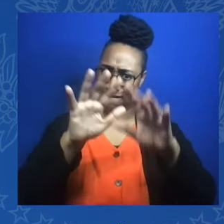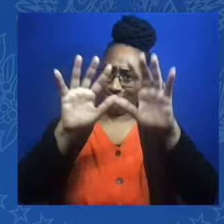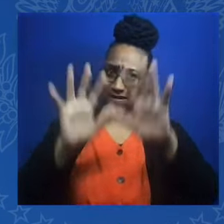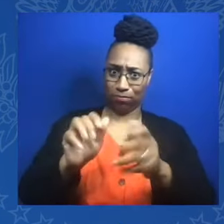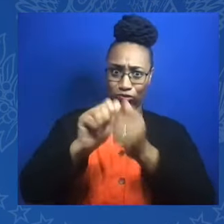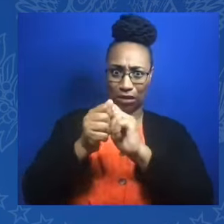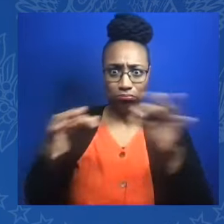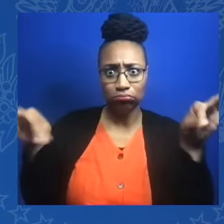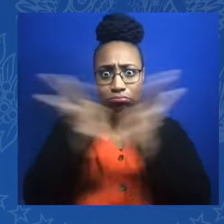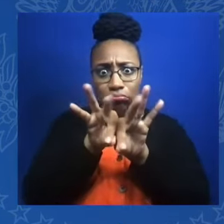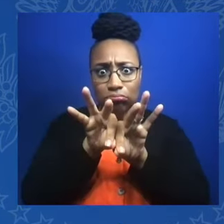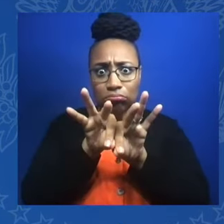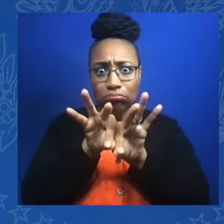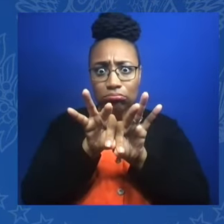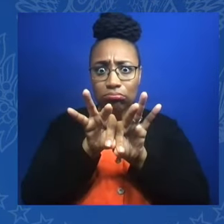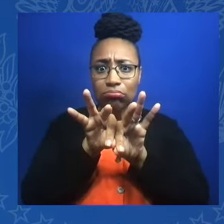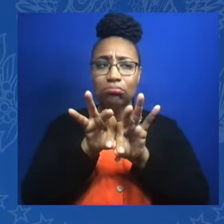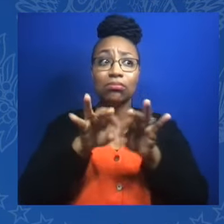thousands of jobs.